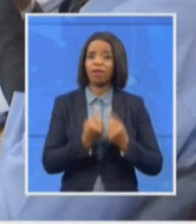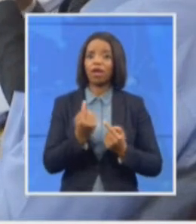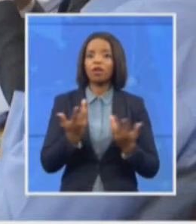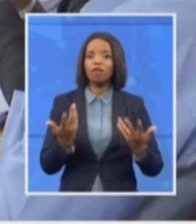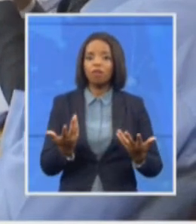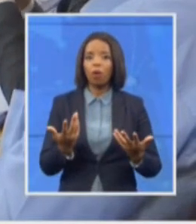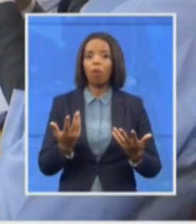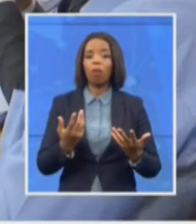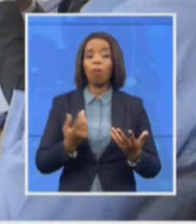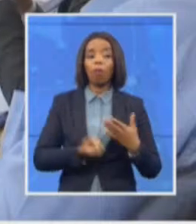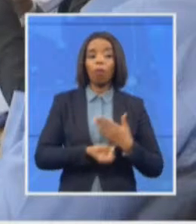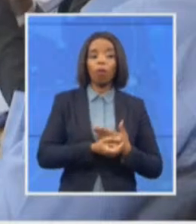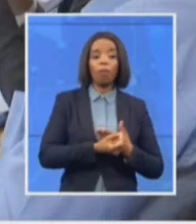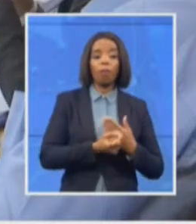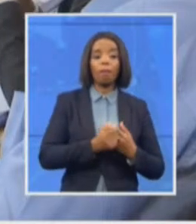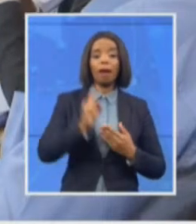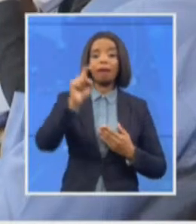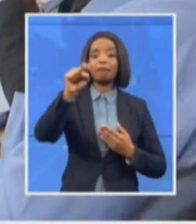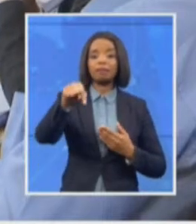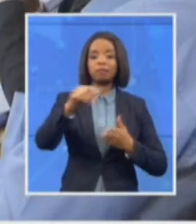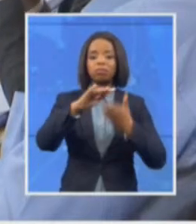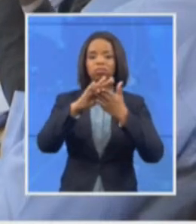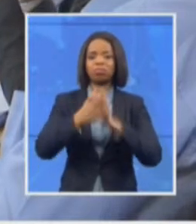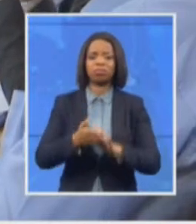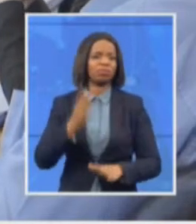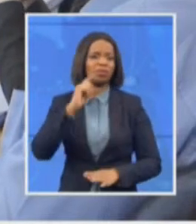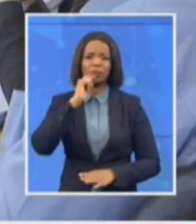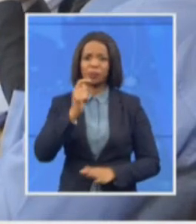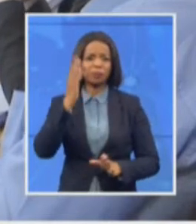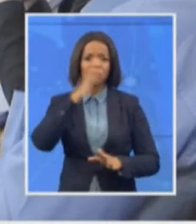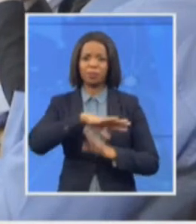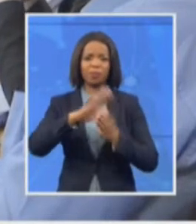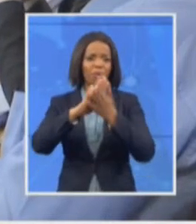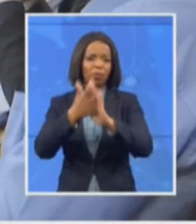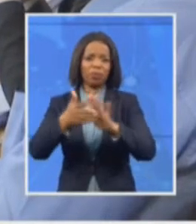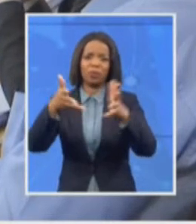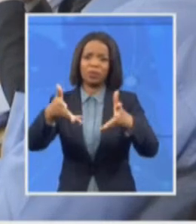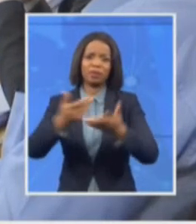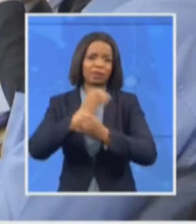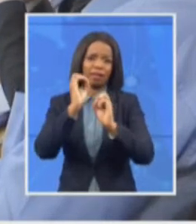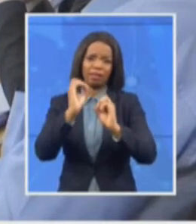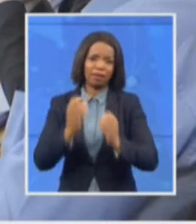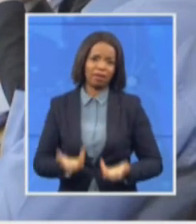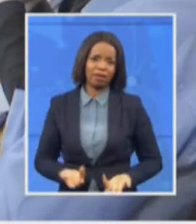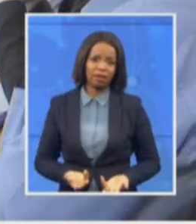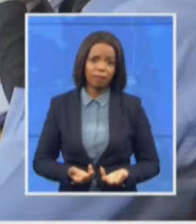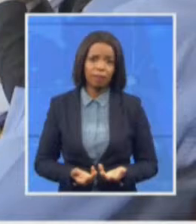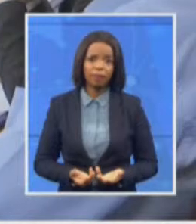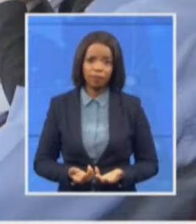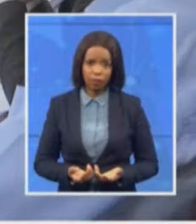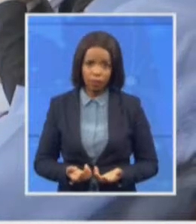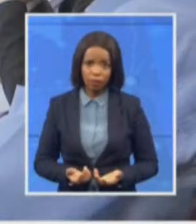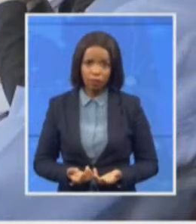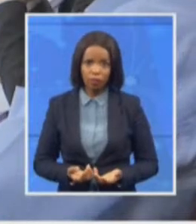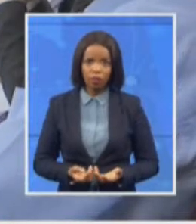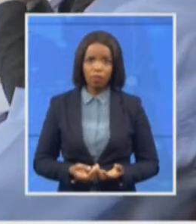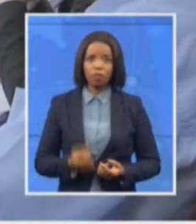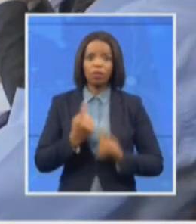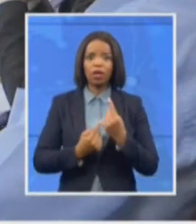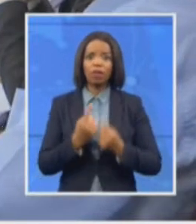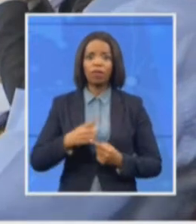consequences. There will be no consequences in view of the full and final settlement and the withdrawal of that matter. It's no